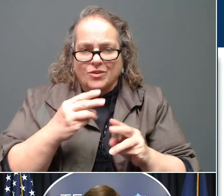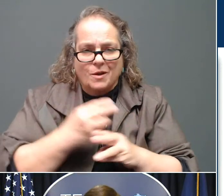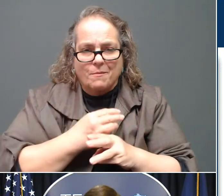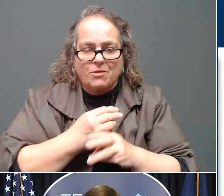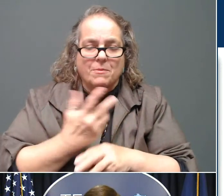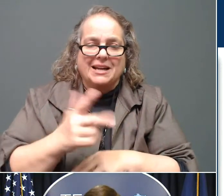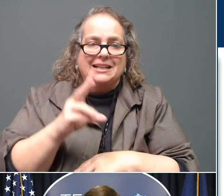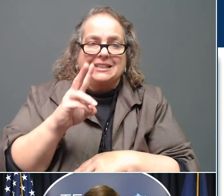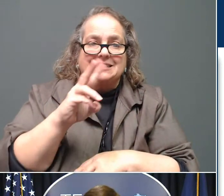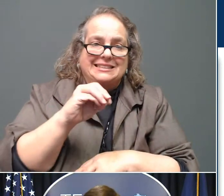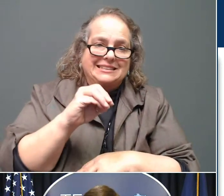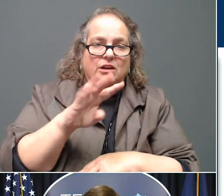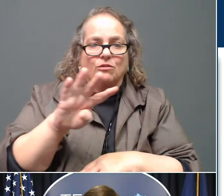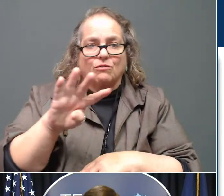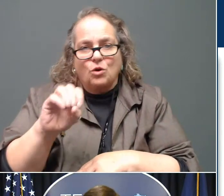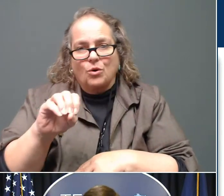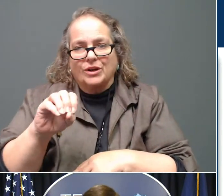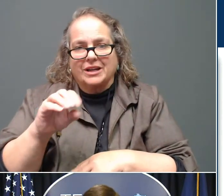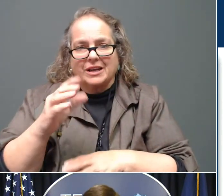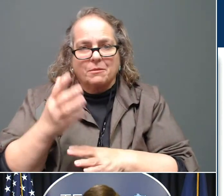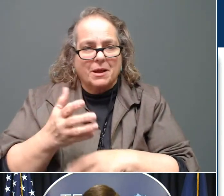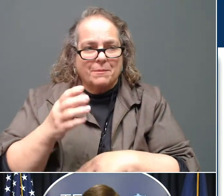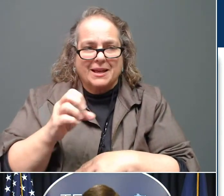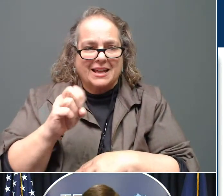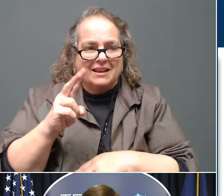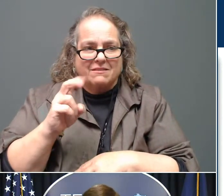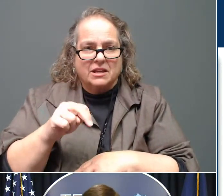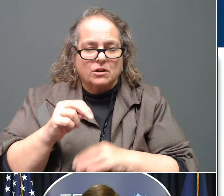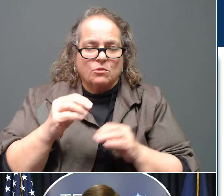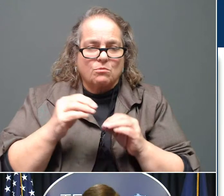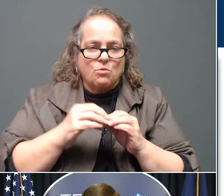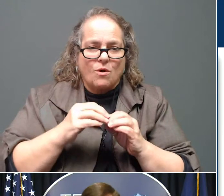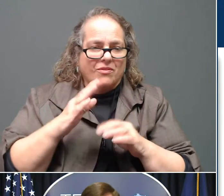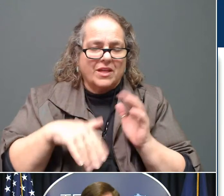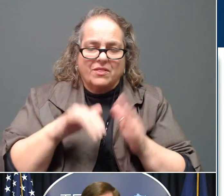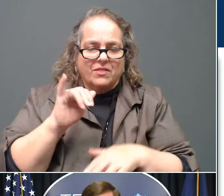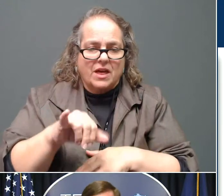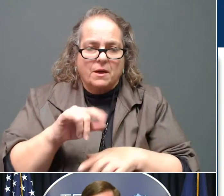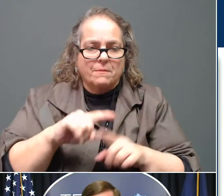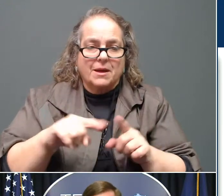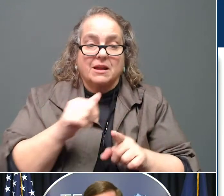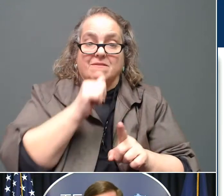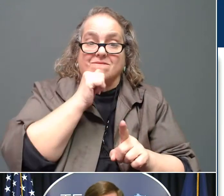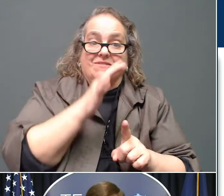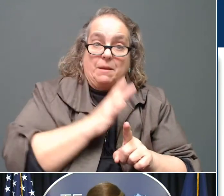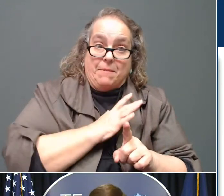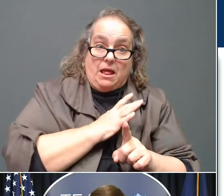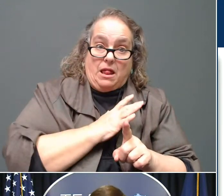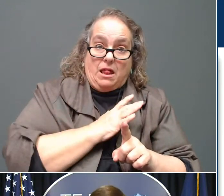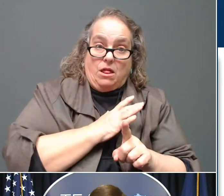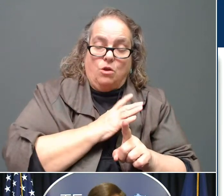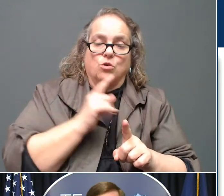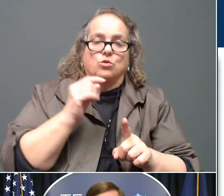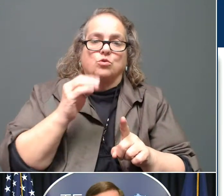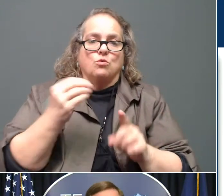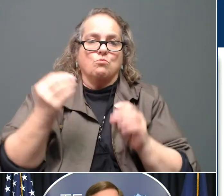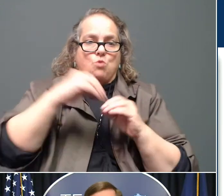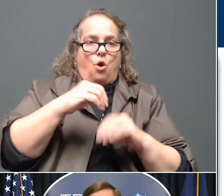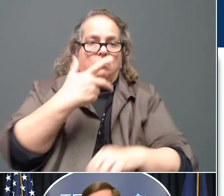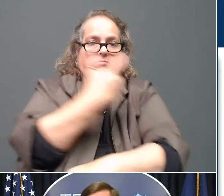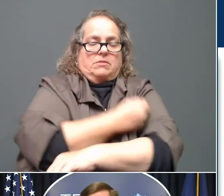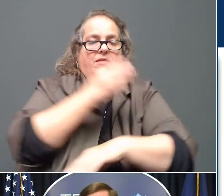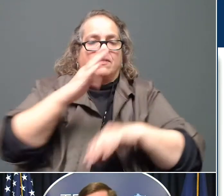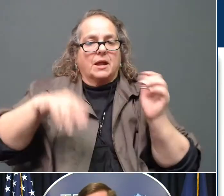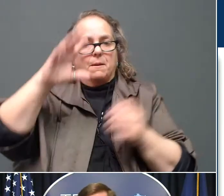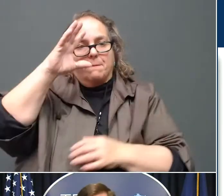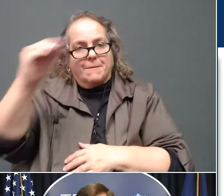60-40, maybe even more than that, female to male at the moment. We believe that this